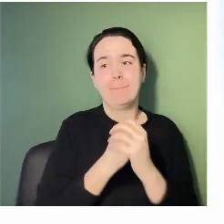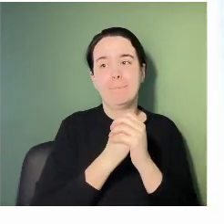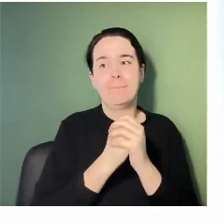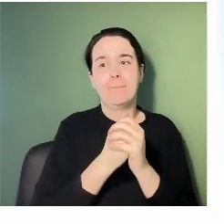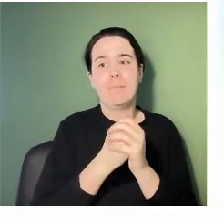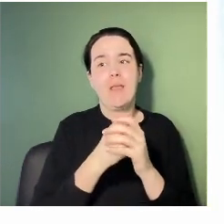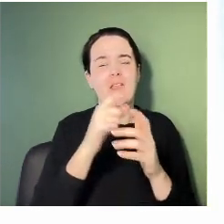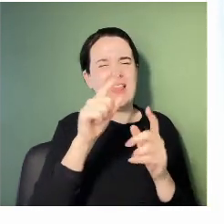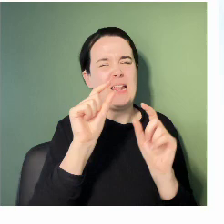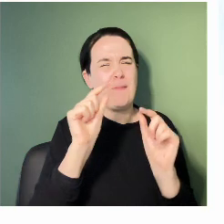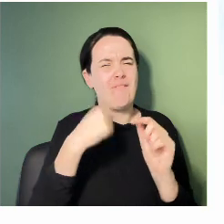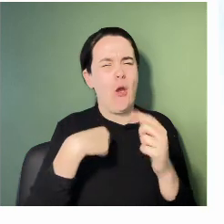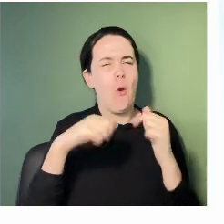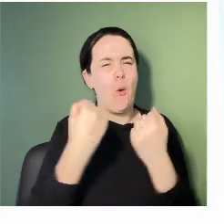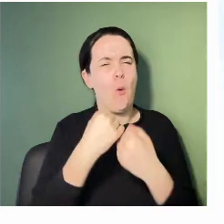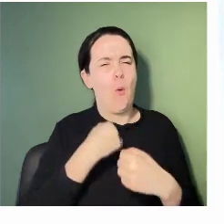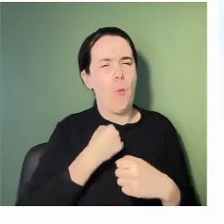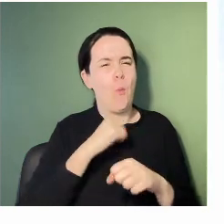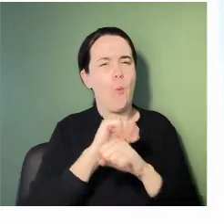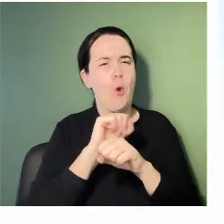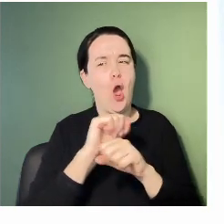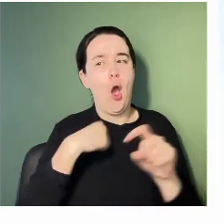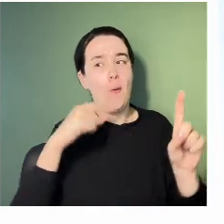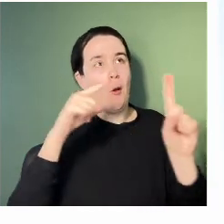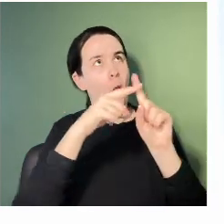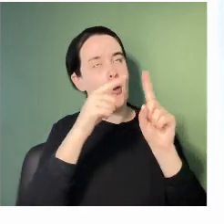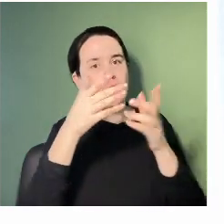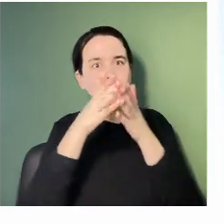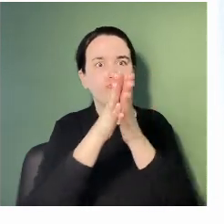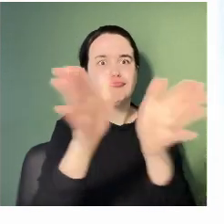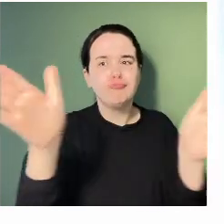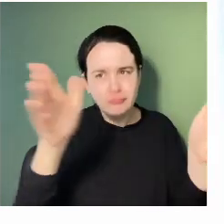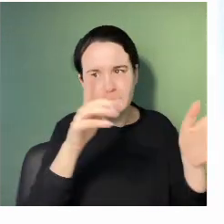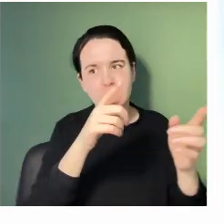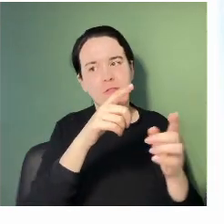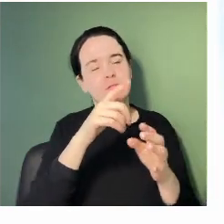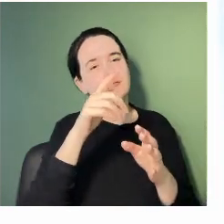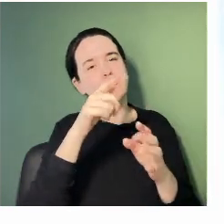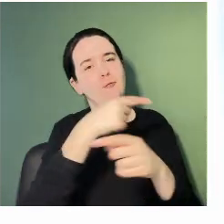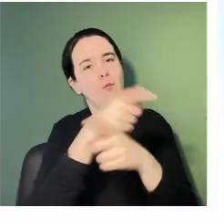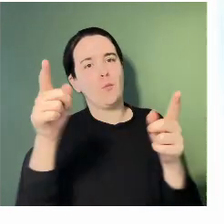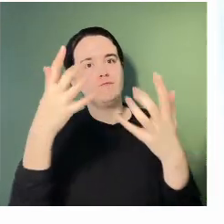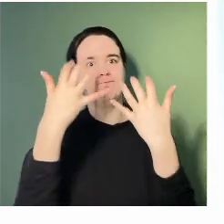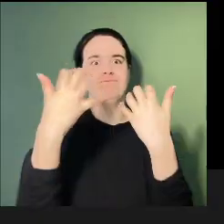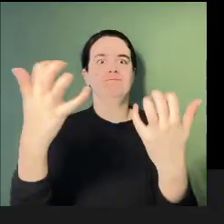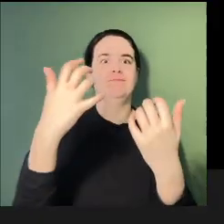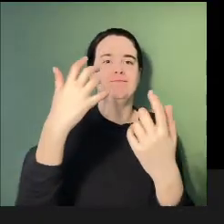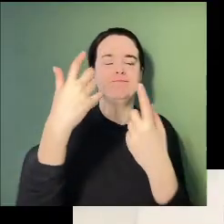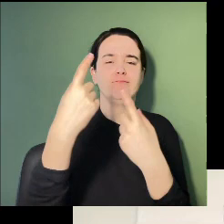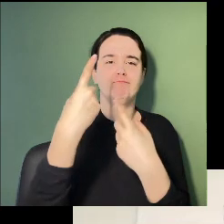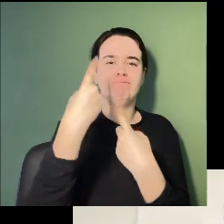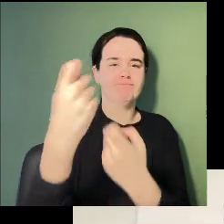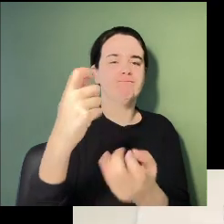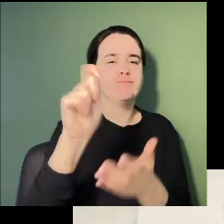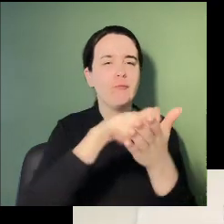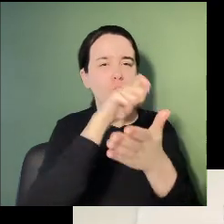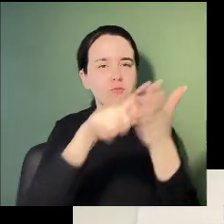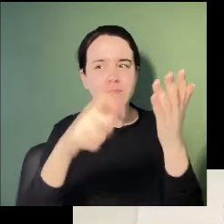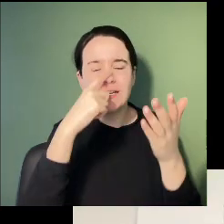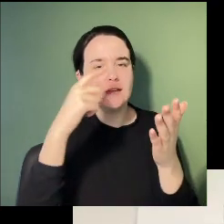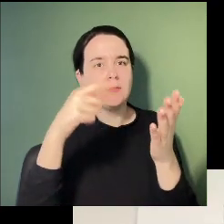our hope and like the goal of our work. And I'm curious and excited for the rest of the discussion. Thank